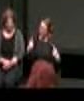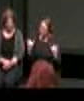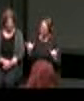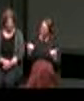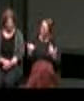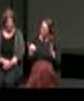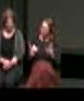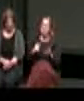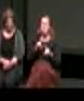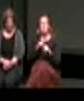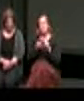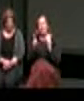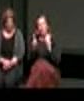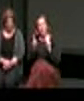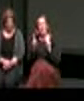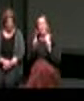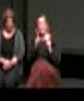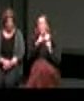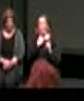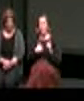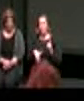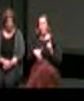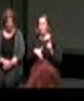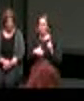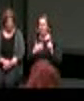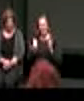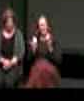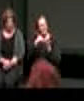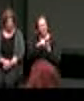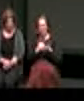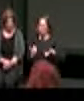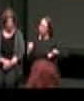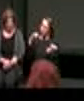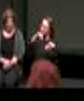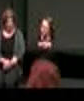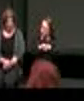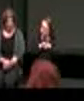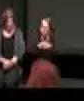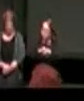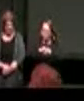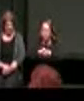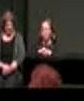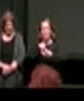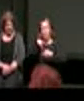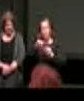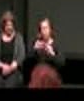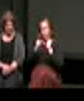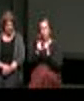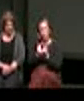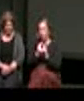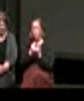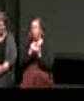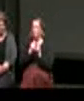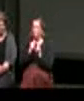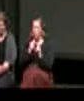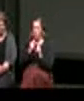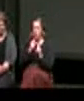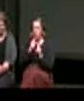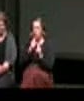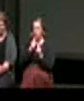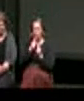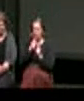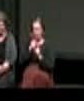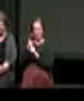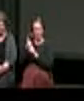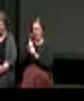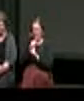point. However, what a collaboration. Again, a group that was